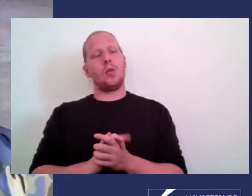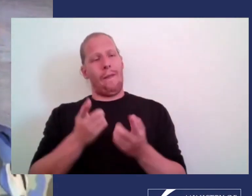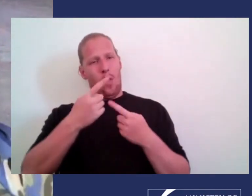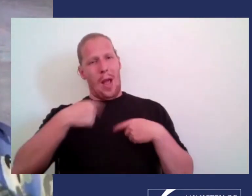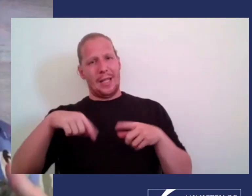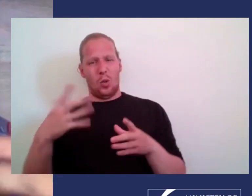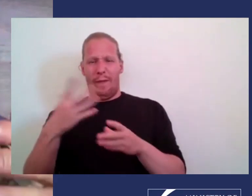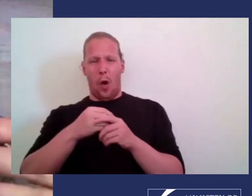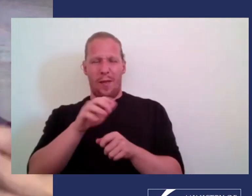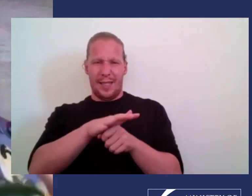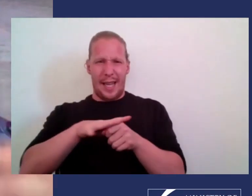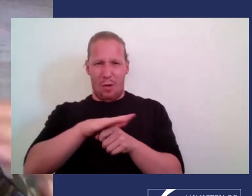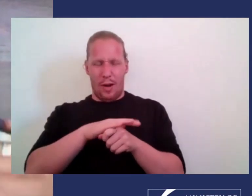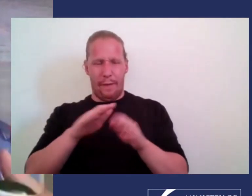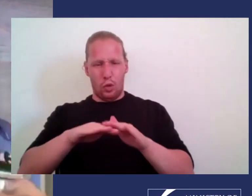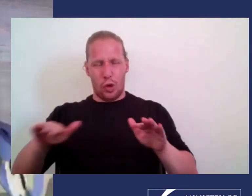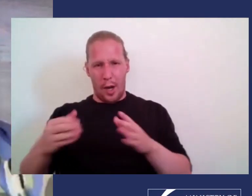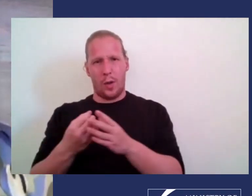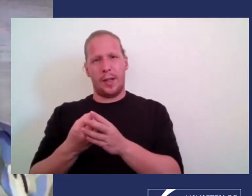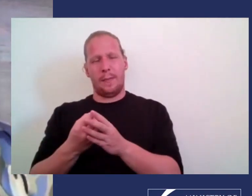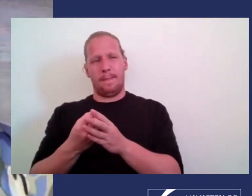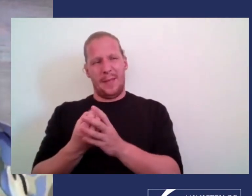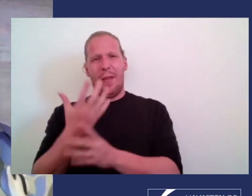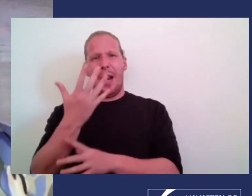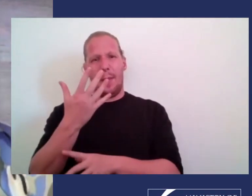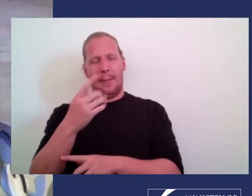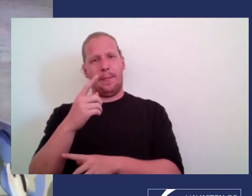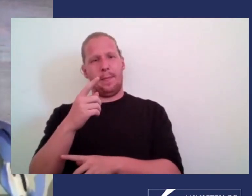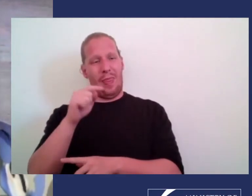development, is that layer of